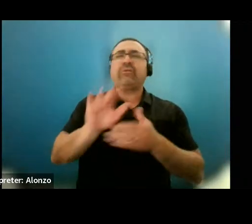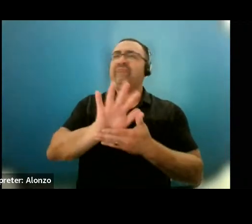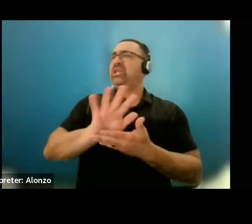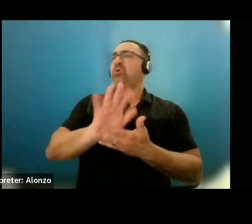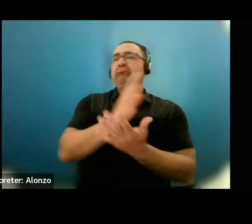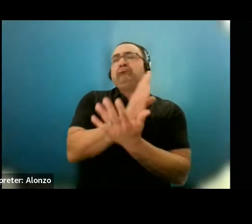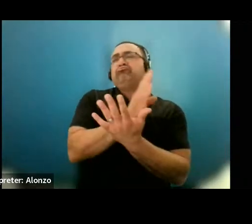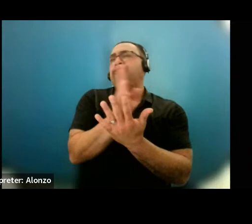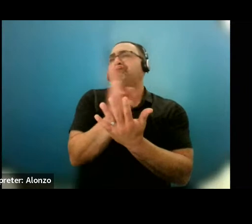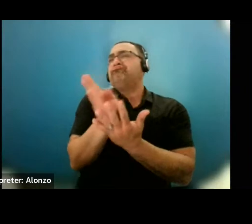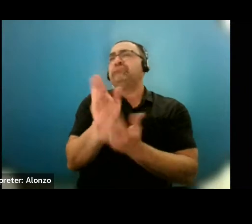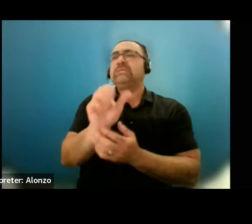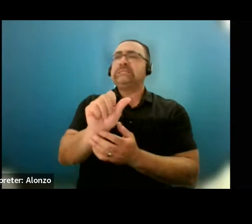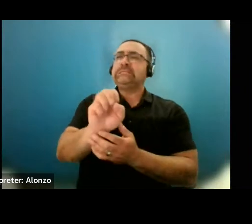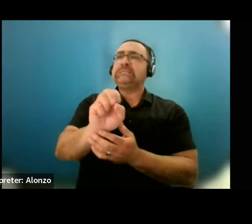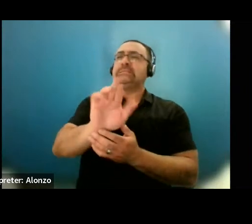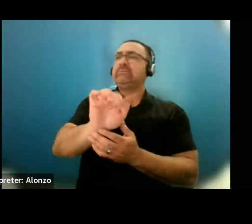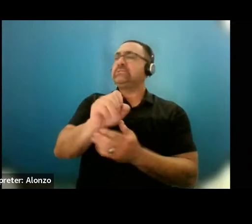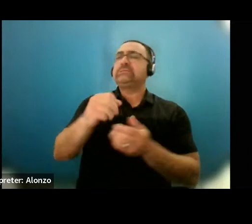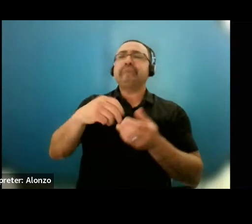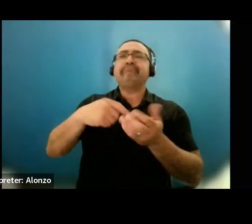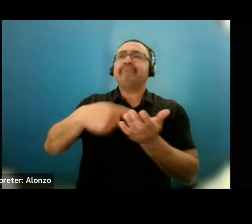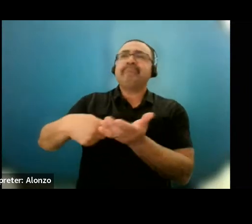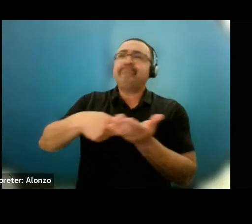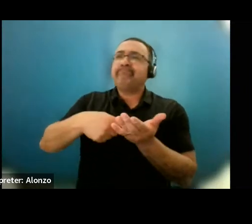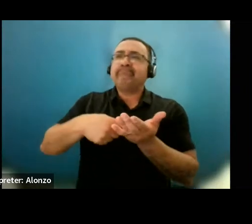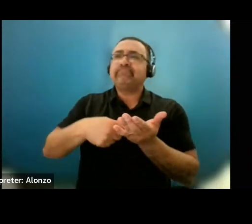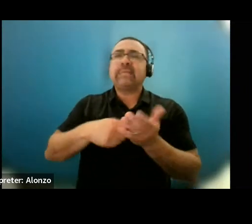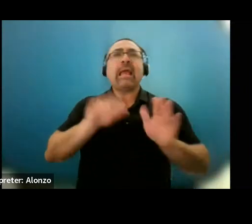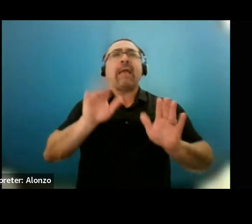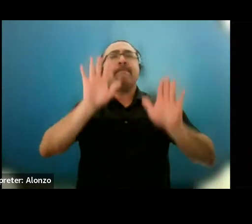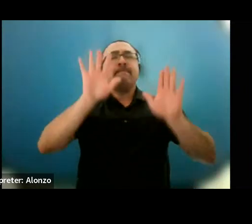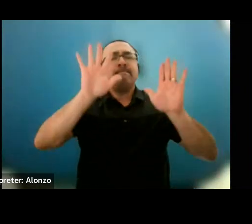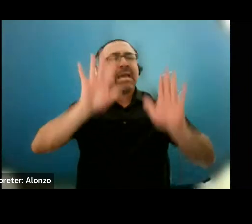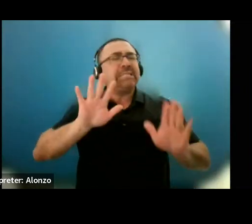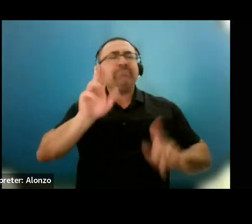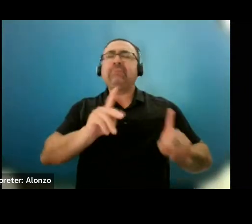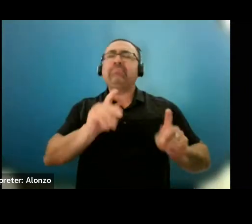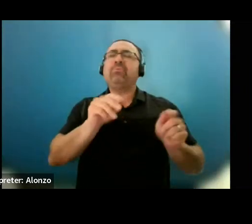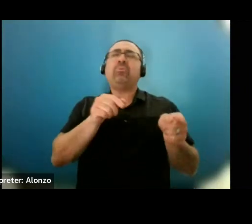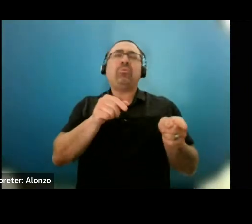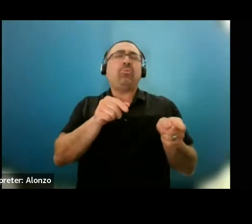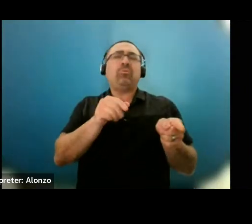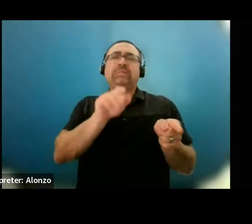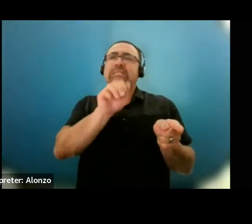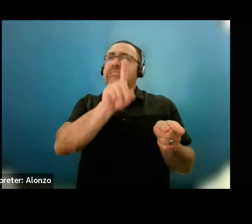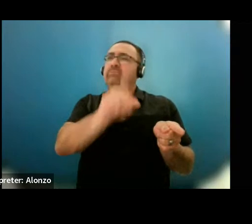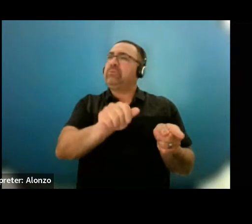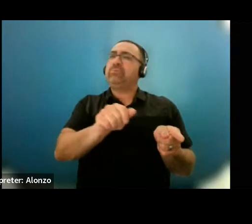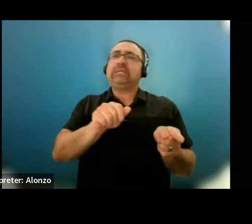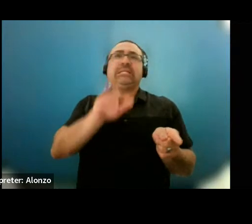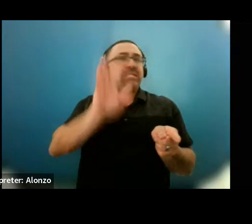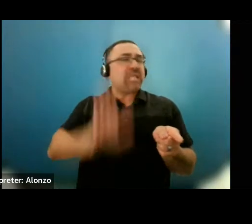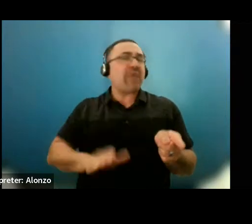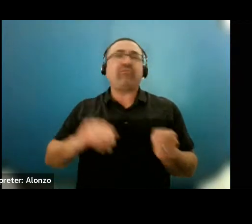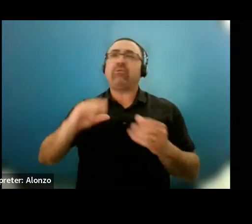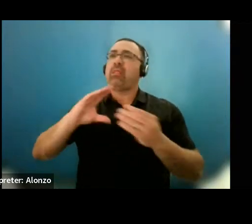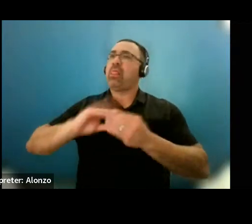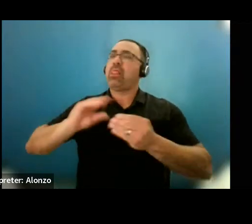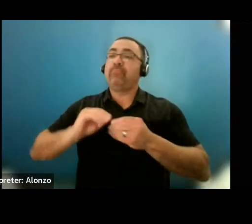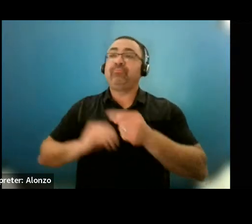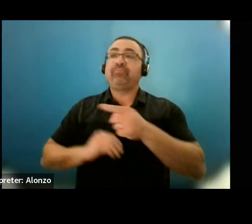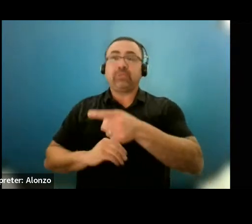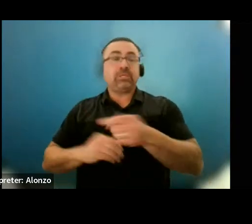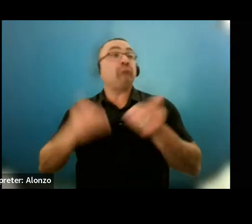series. Let's talk about amazing folks with disabilities who you've never heard of. And they said, let's do it. And so they